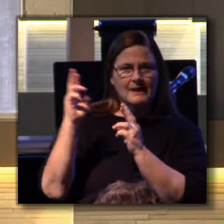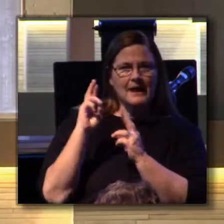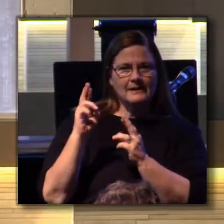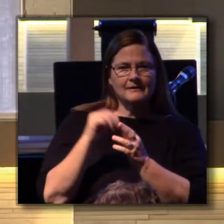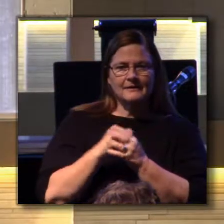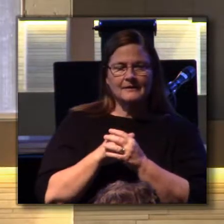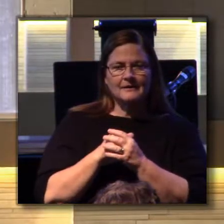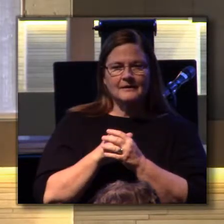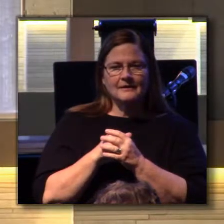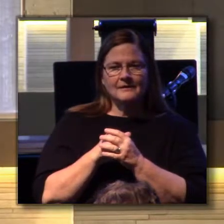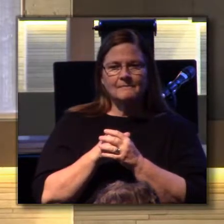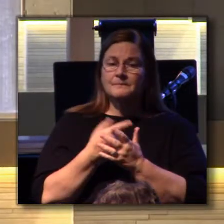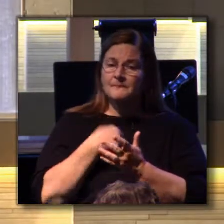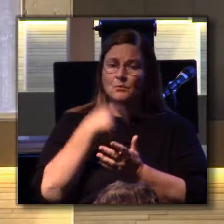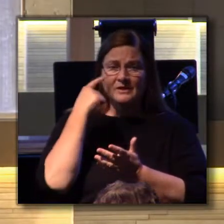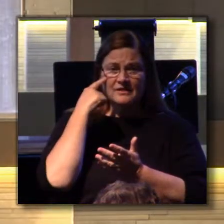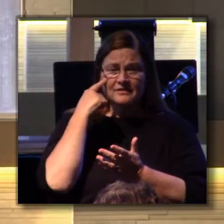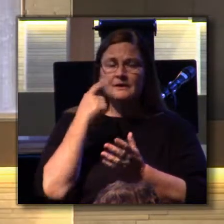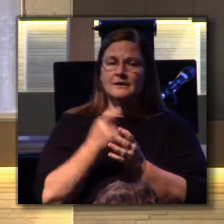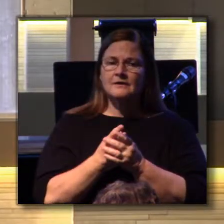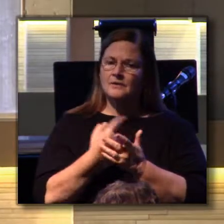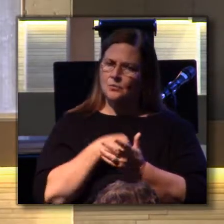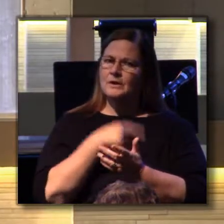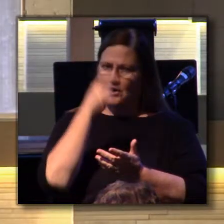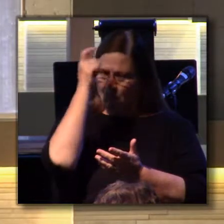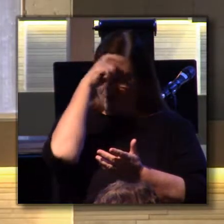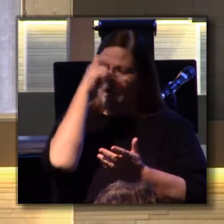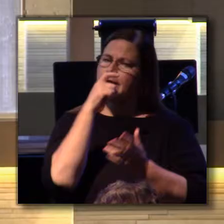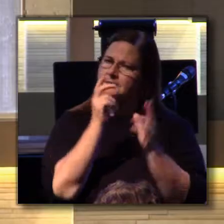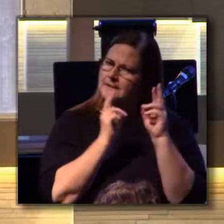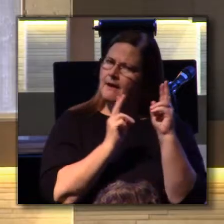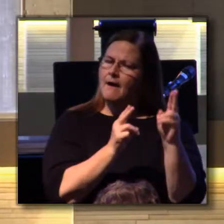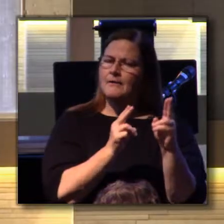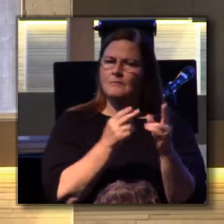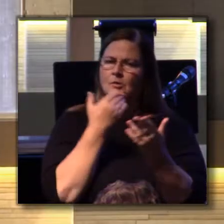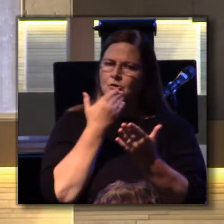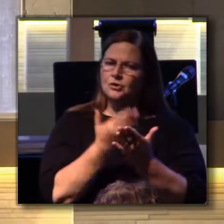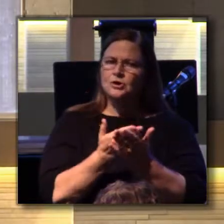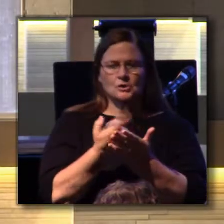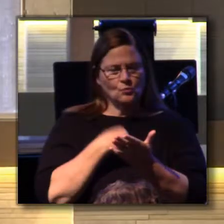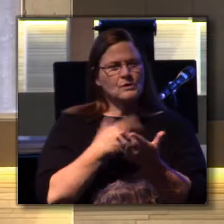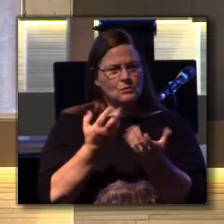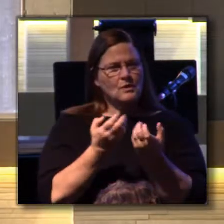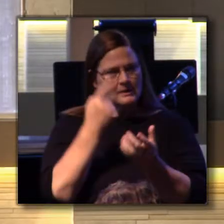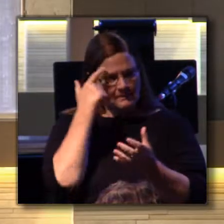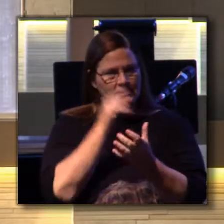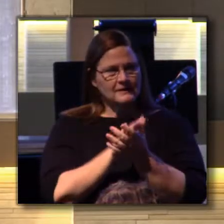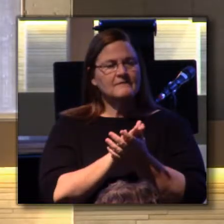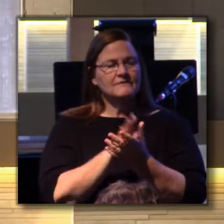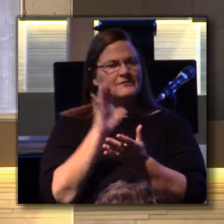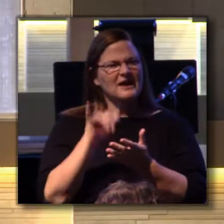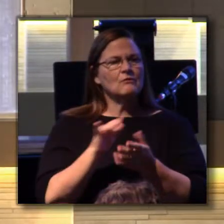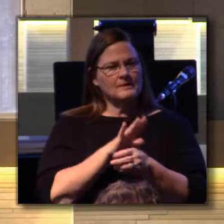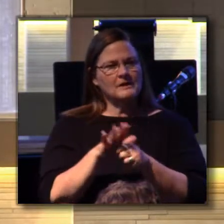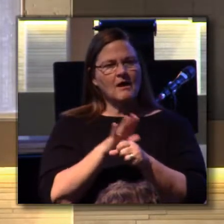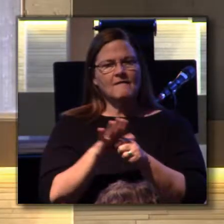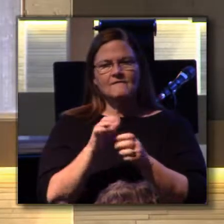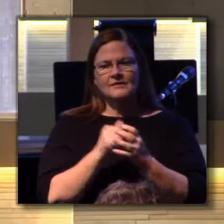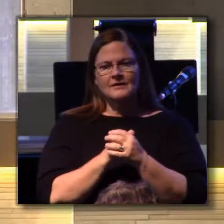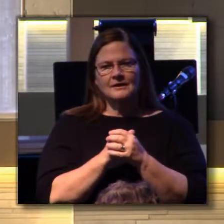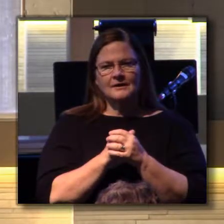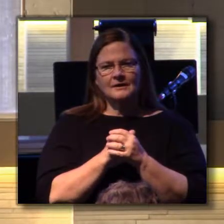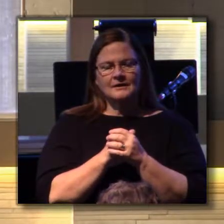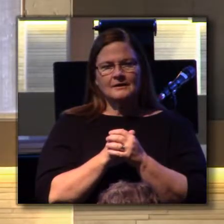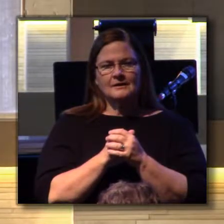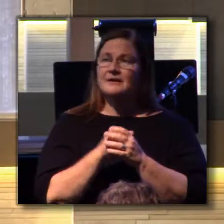we think ourselves wise and noble and good, and we want to believe that that's going to be enough in the sight of